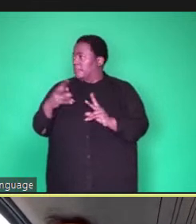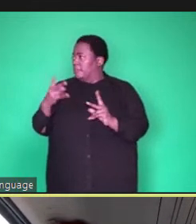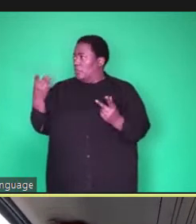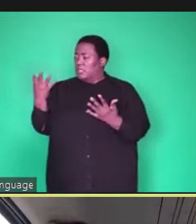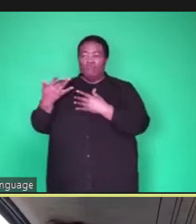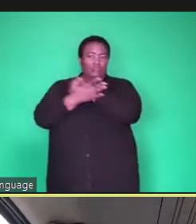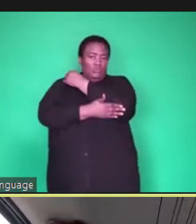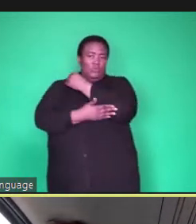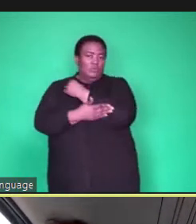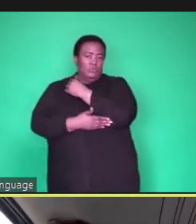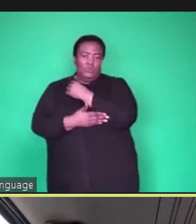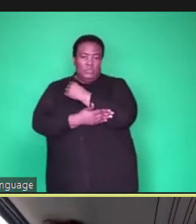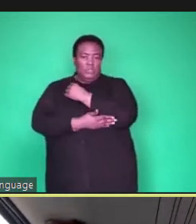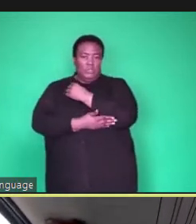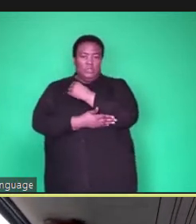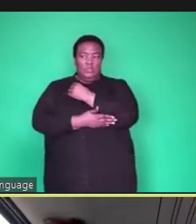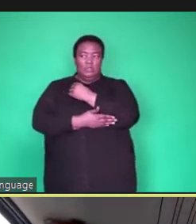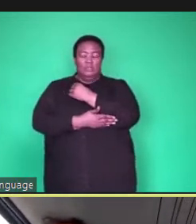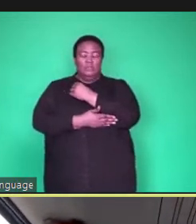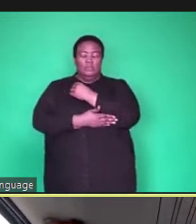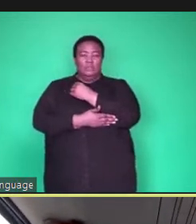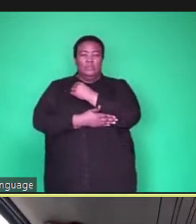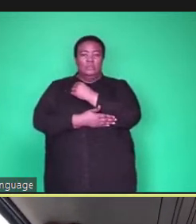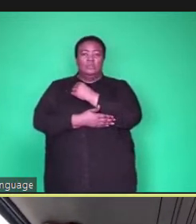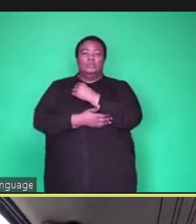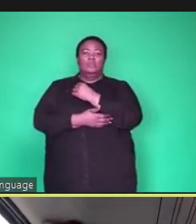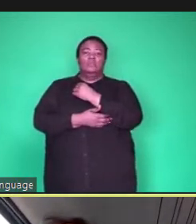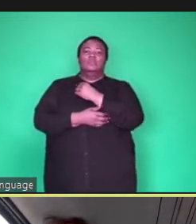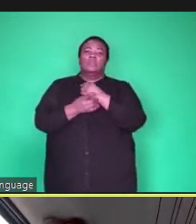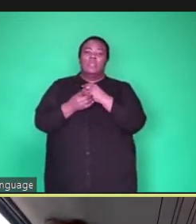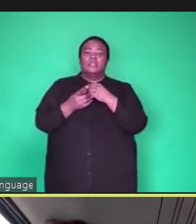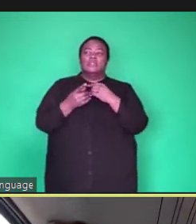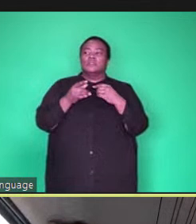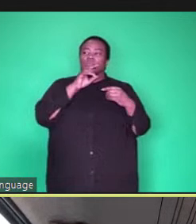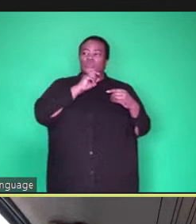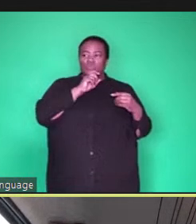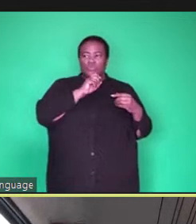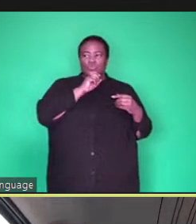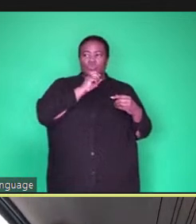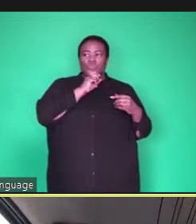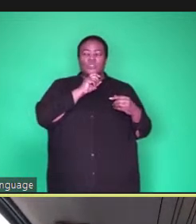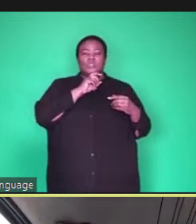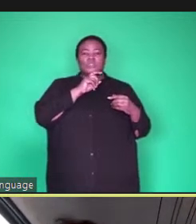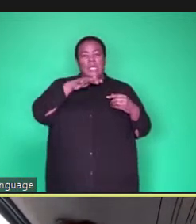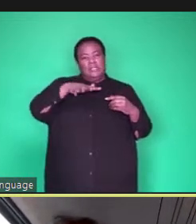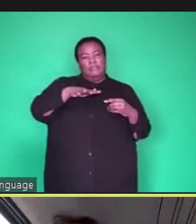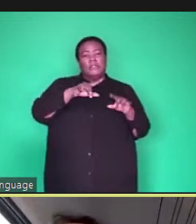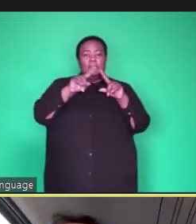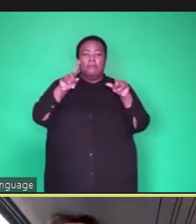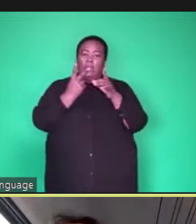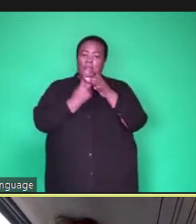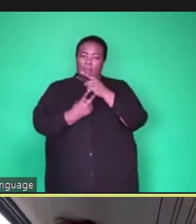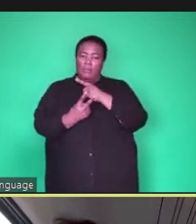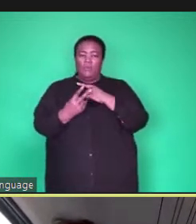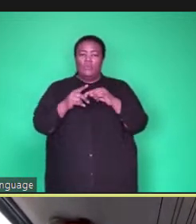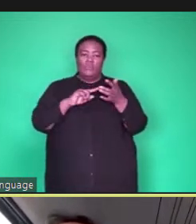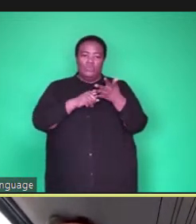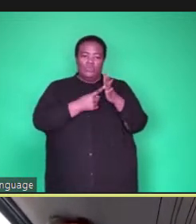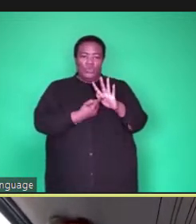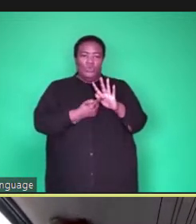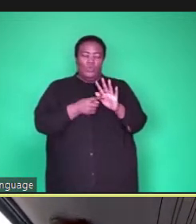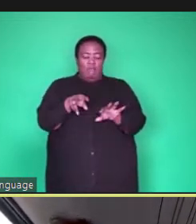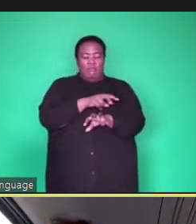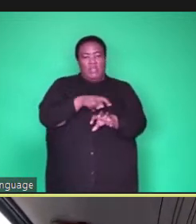countries that are covered by both estimates, but both show that the migration has